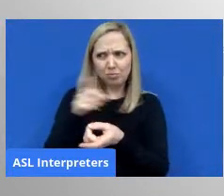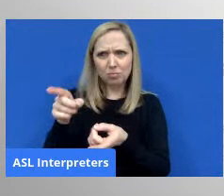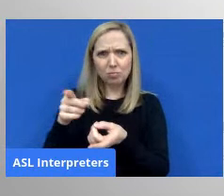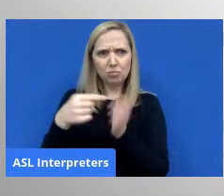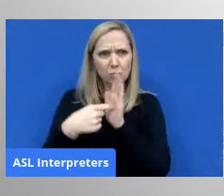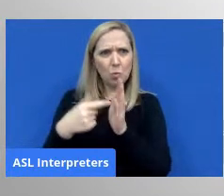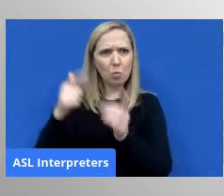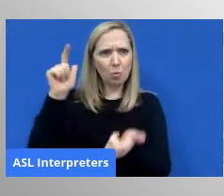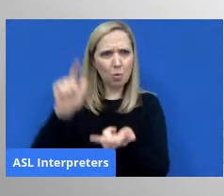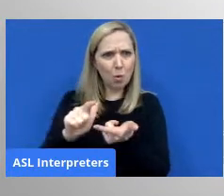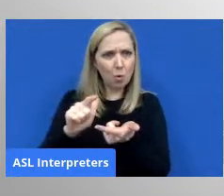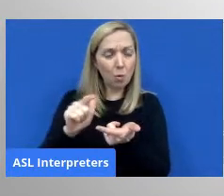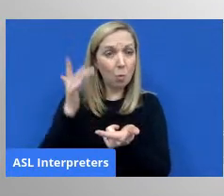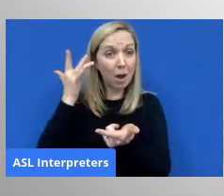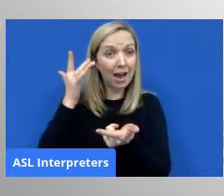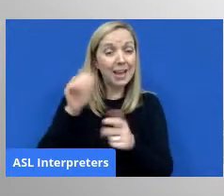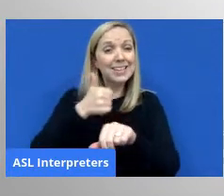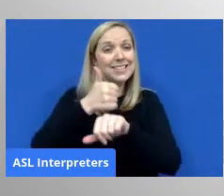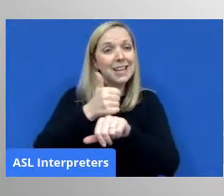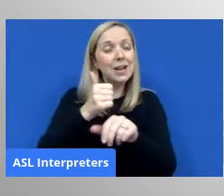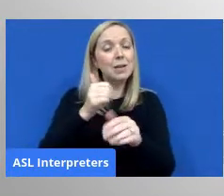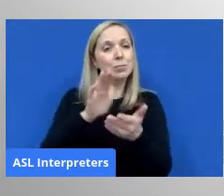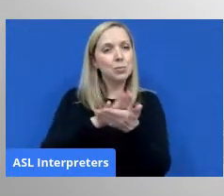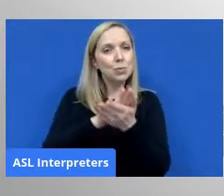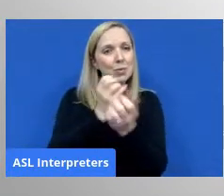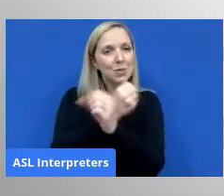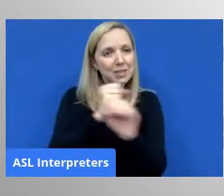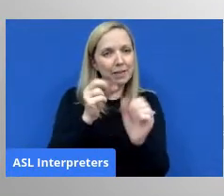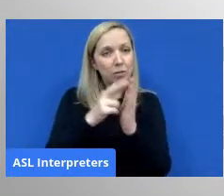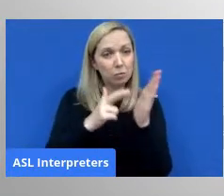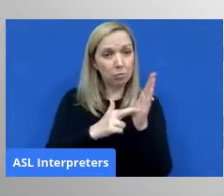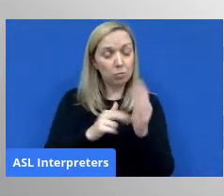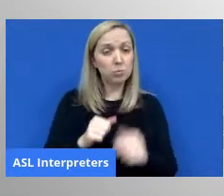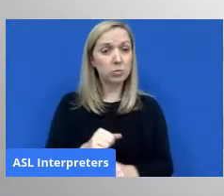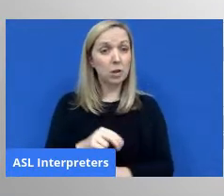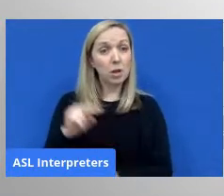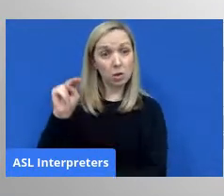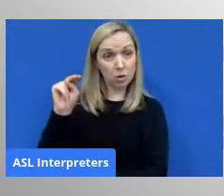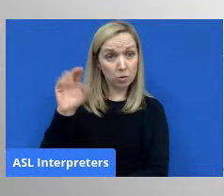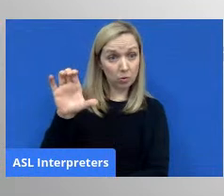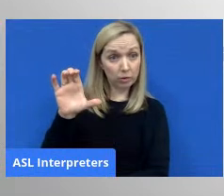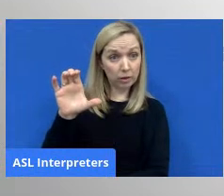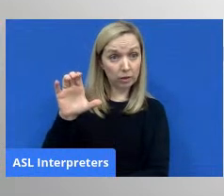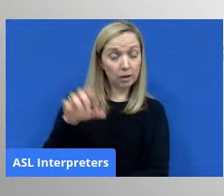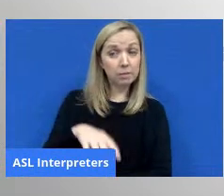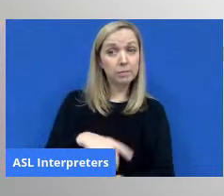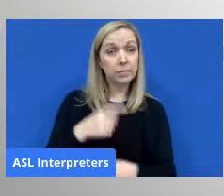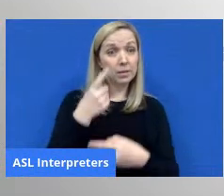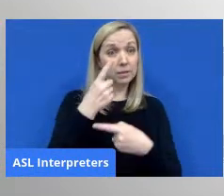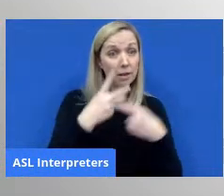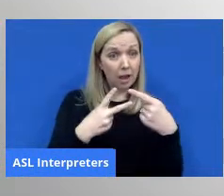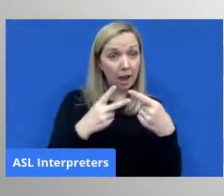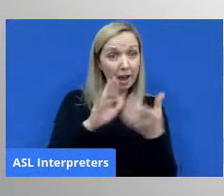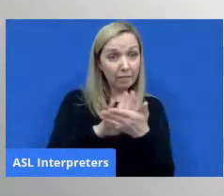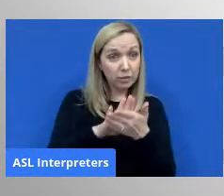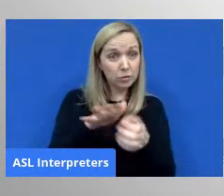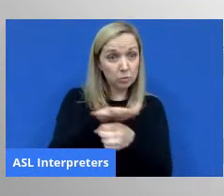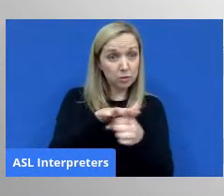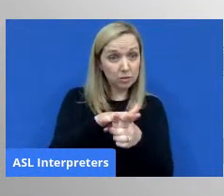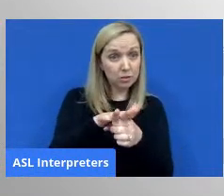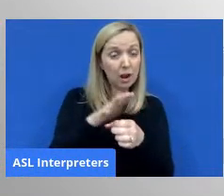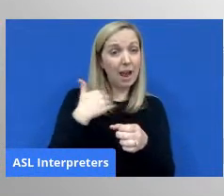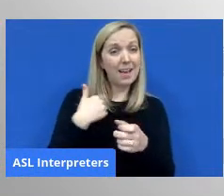with them. In North Carolina, half the school districts put specific health measures in place, and